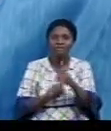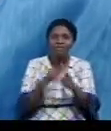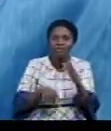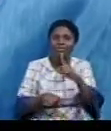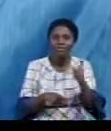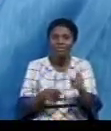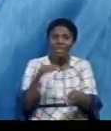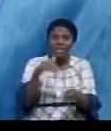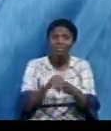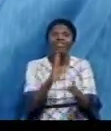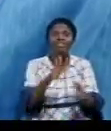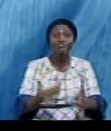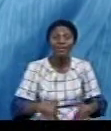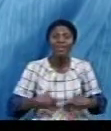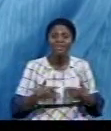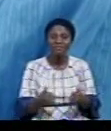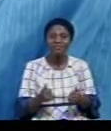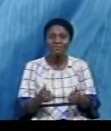in your life, tell me